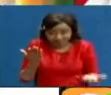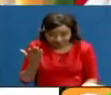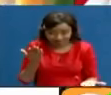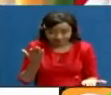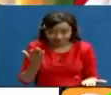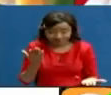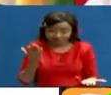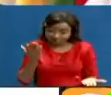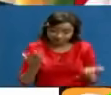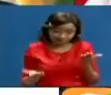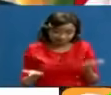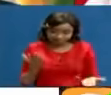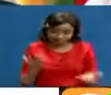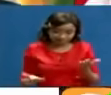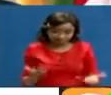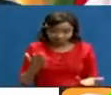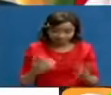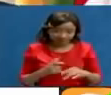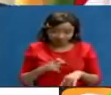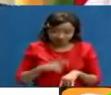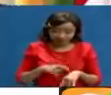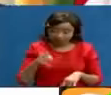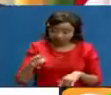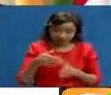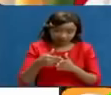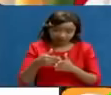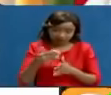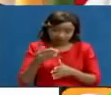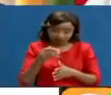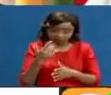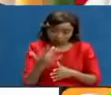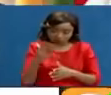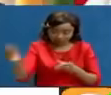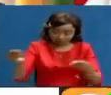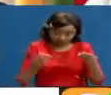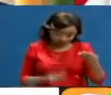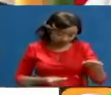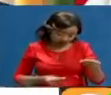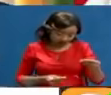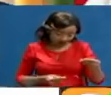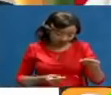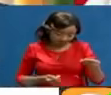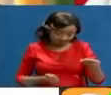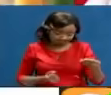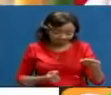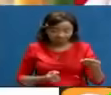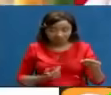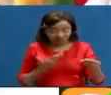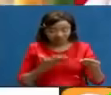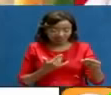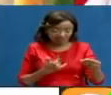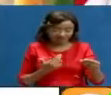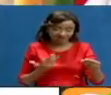maybe, when this document is finally unveiled, it will have some things